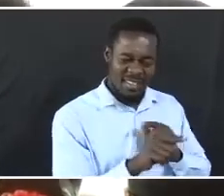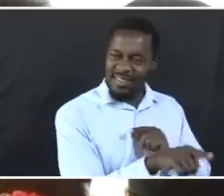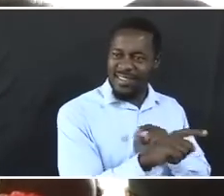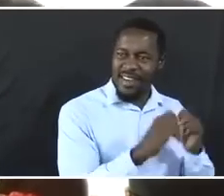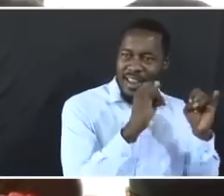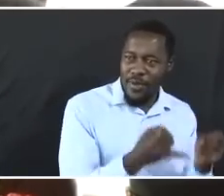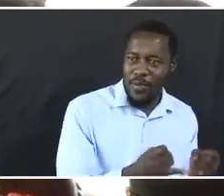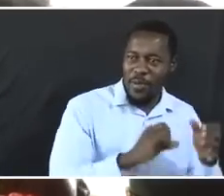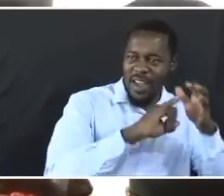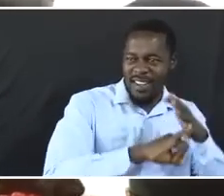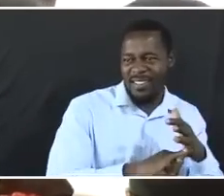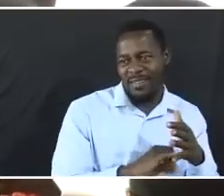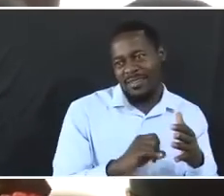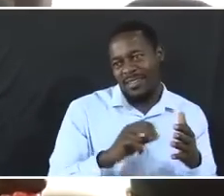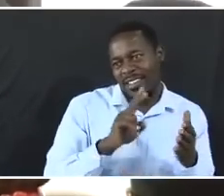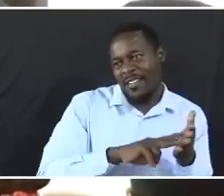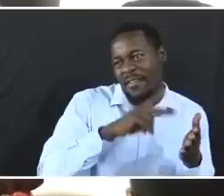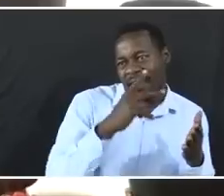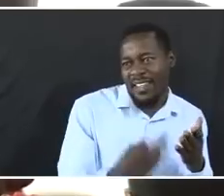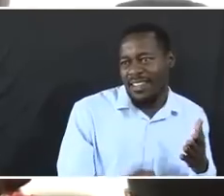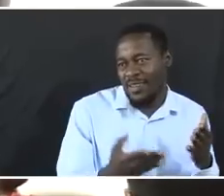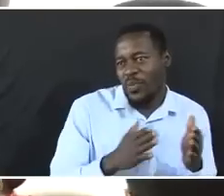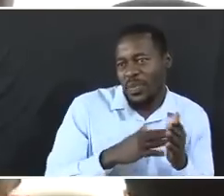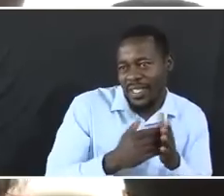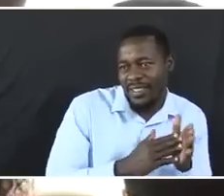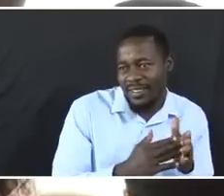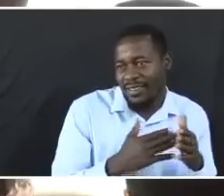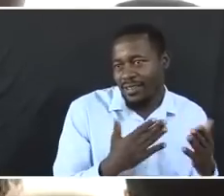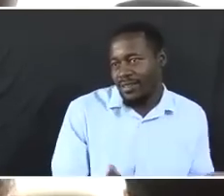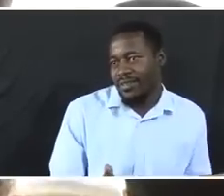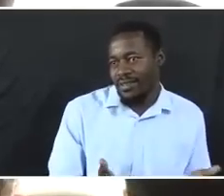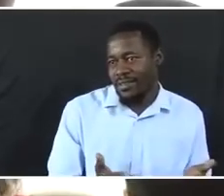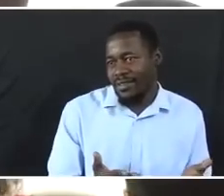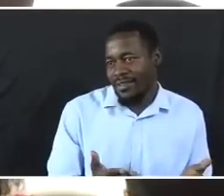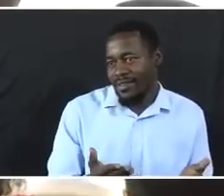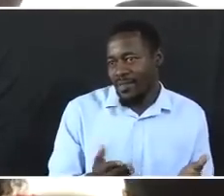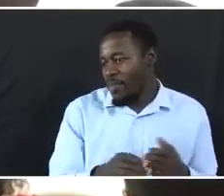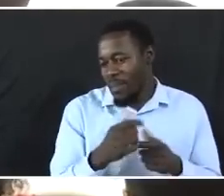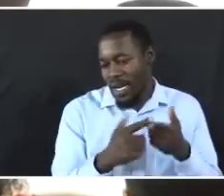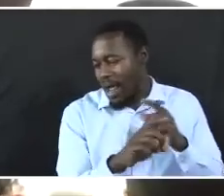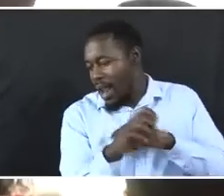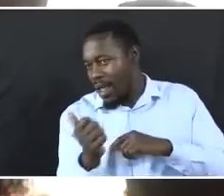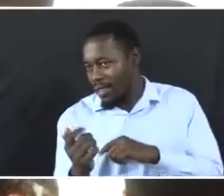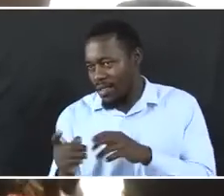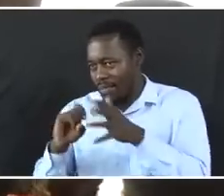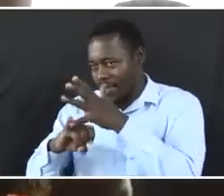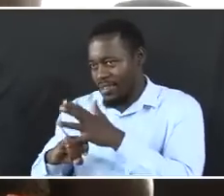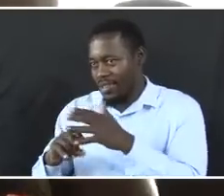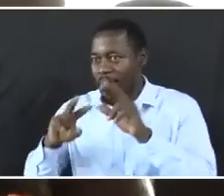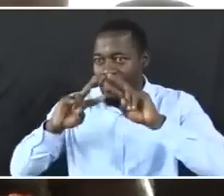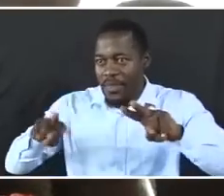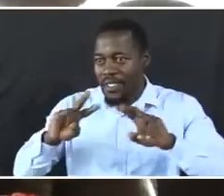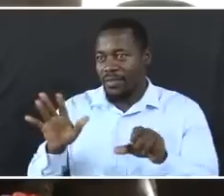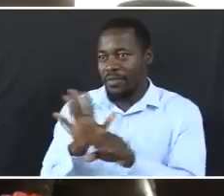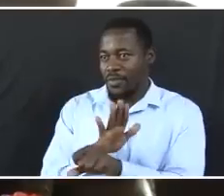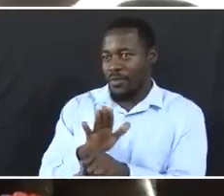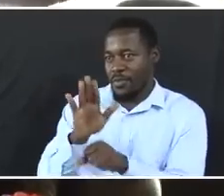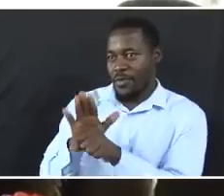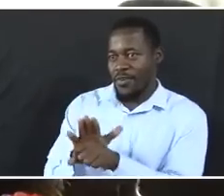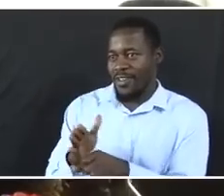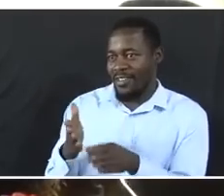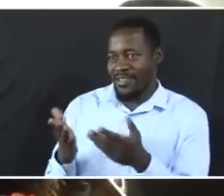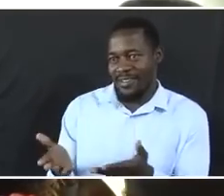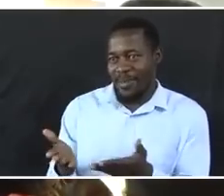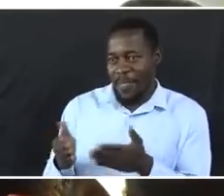unquote, marriage, which now has peace, let's use peace for now, the blessings are